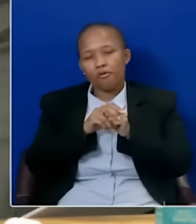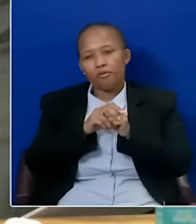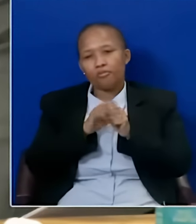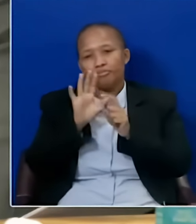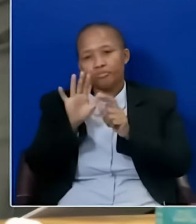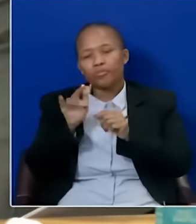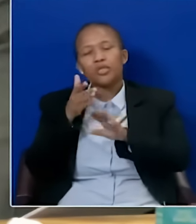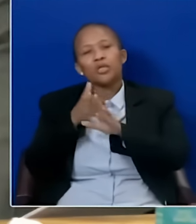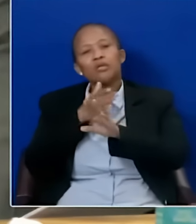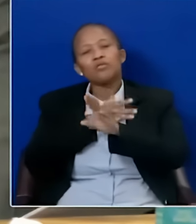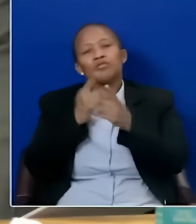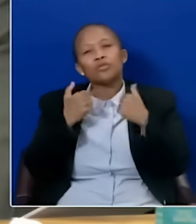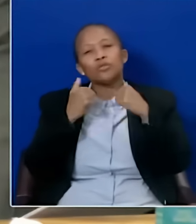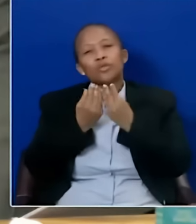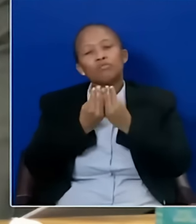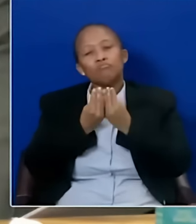to